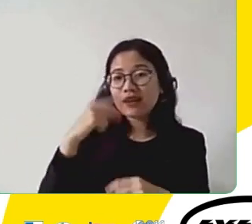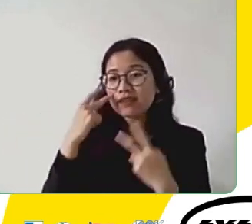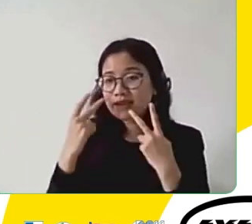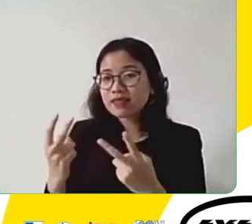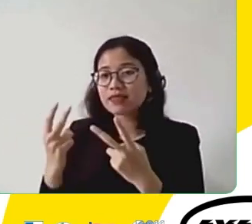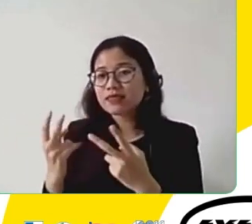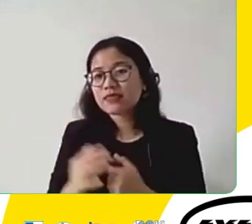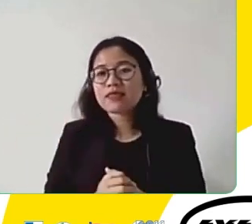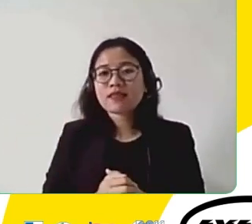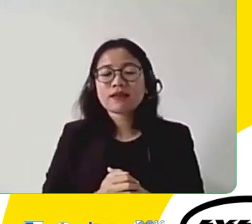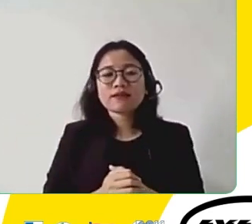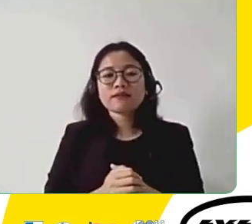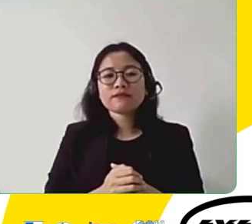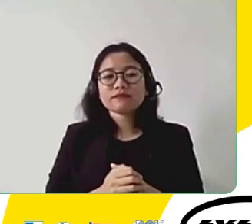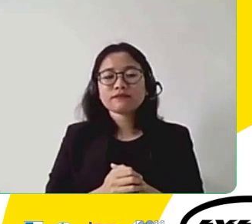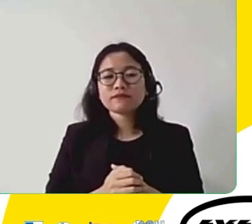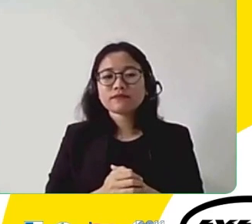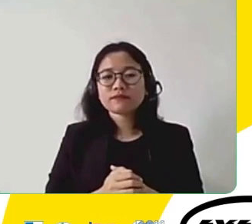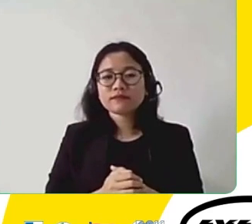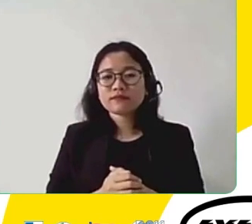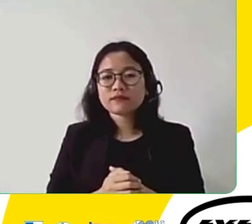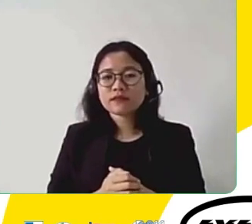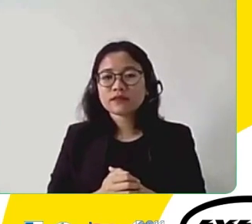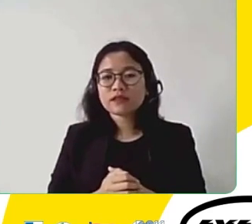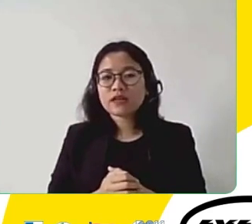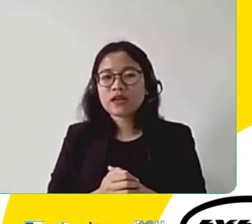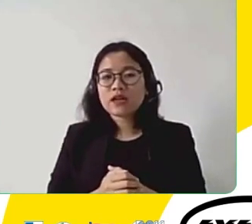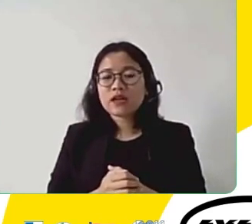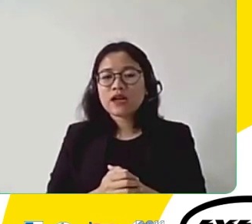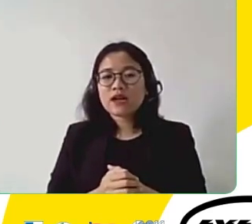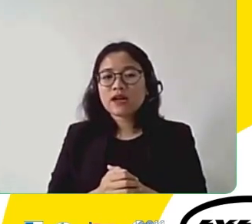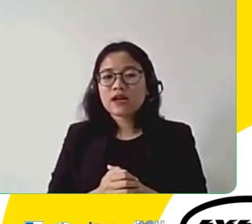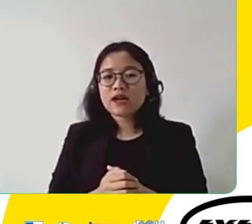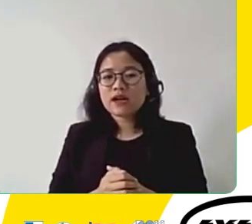to 2013, we can estimate